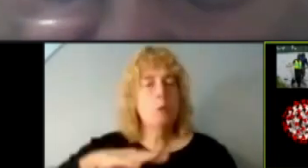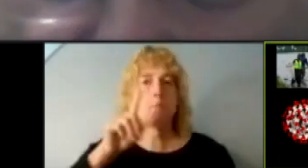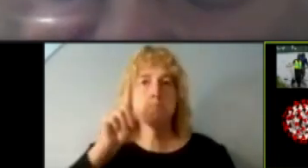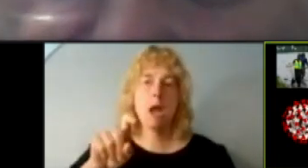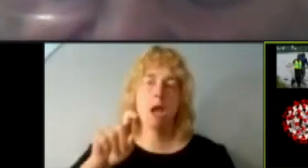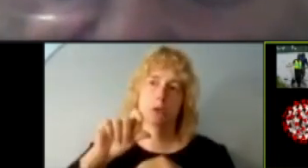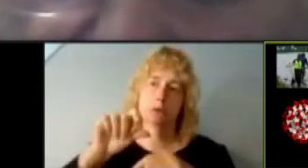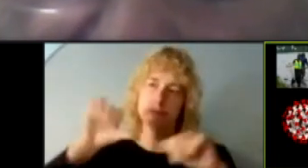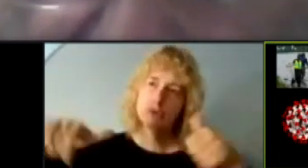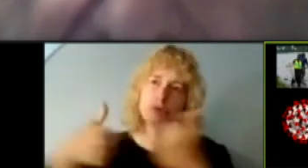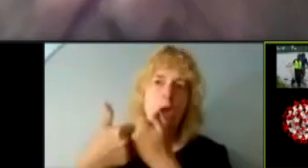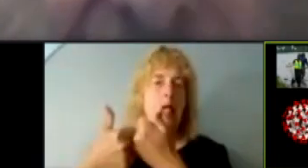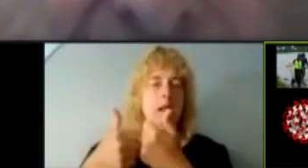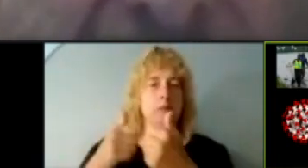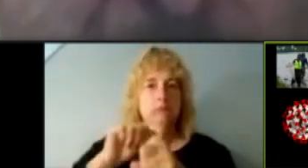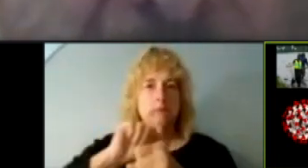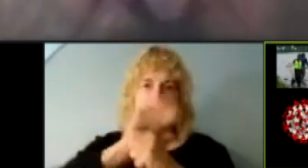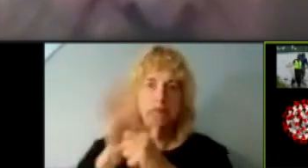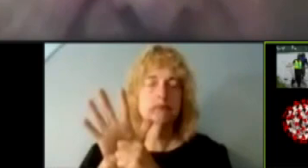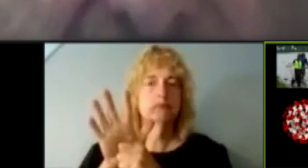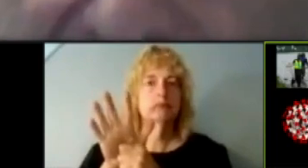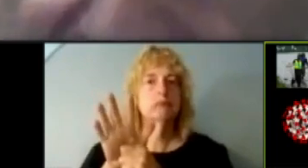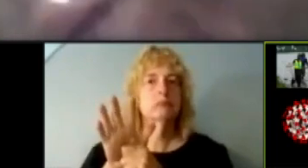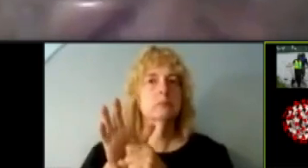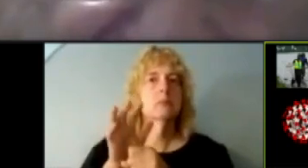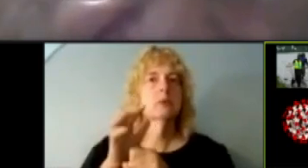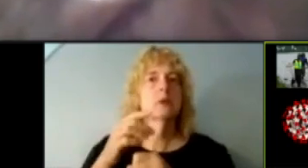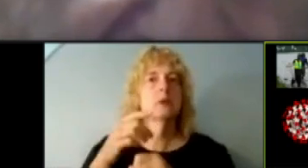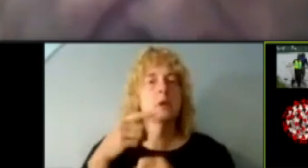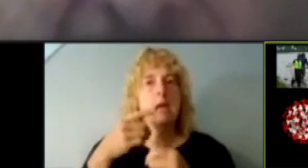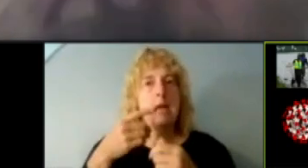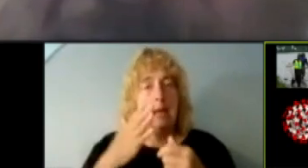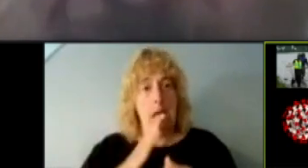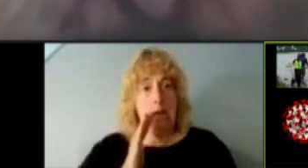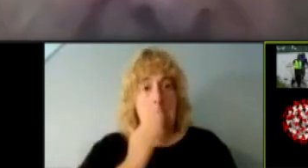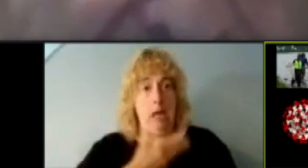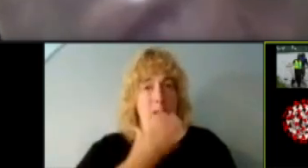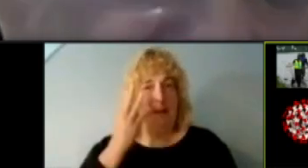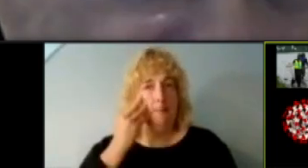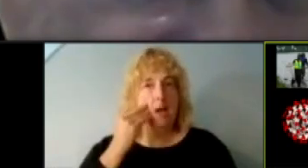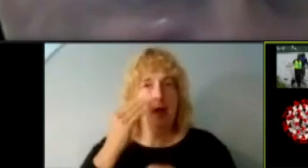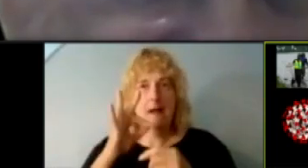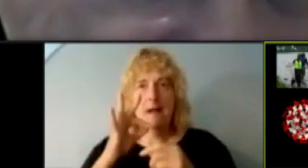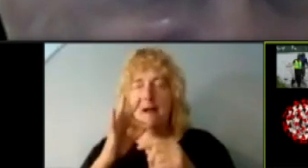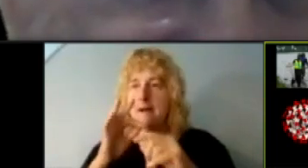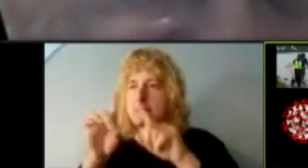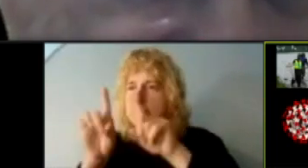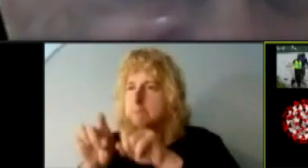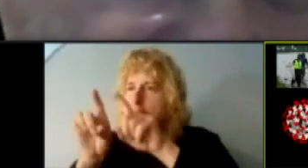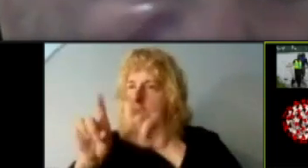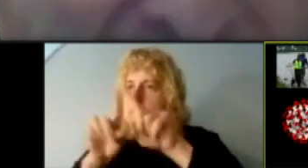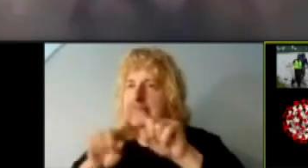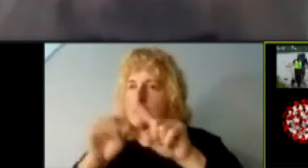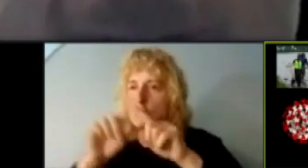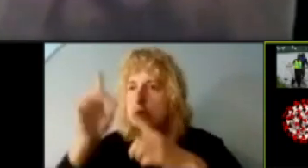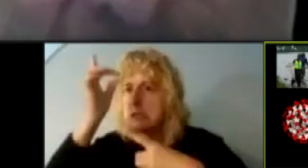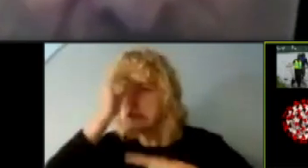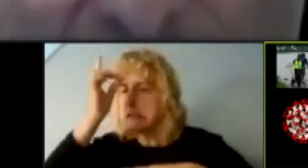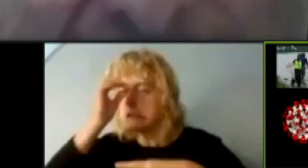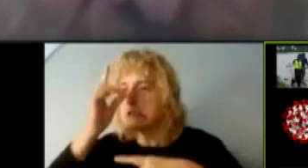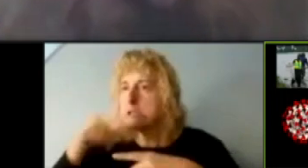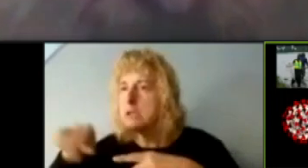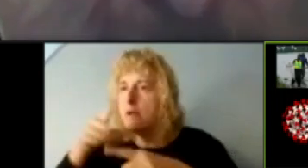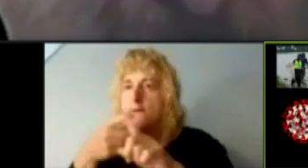With our experience measuring sources of disease at beaches. That may sound